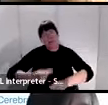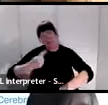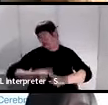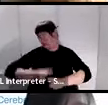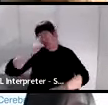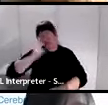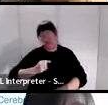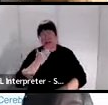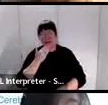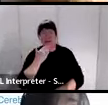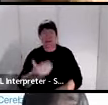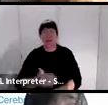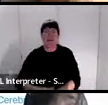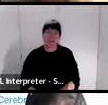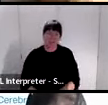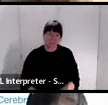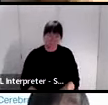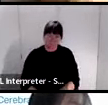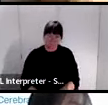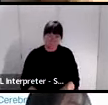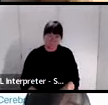ora.